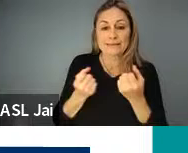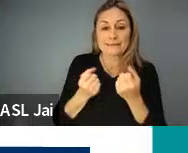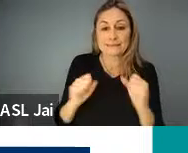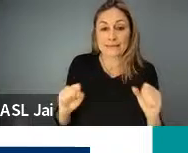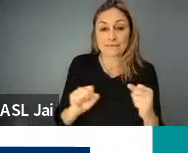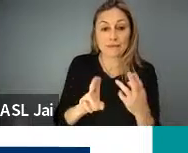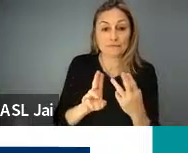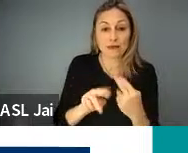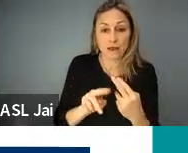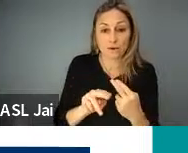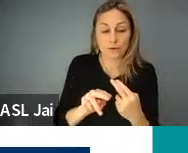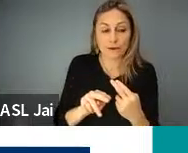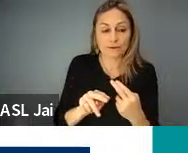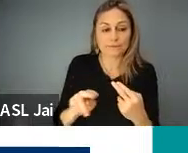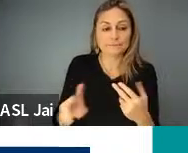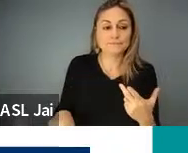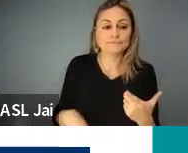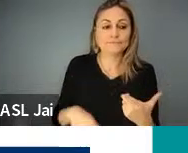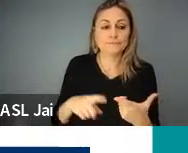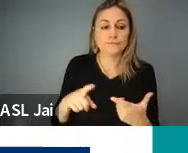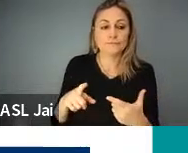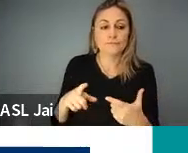highway and